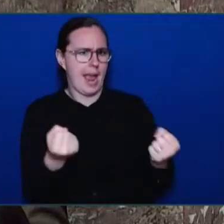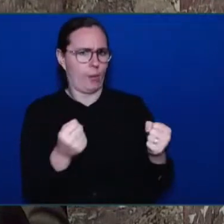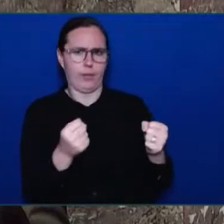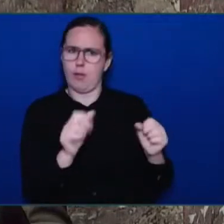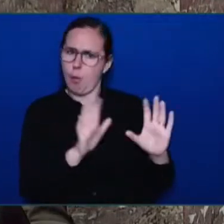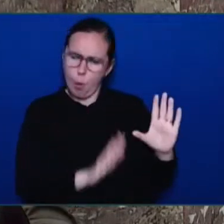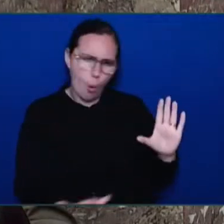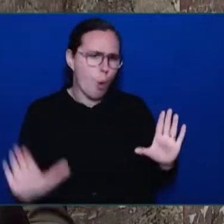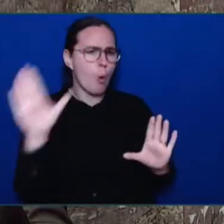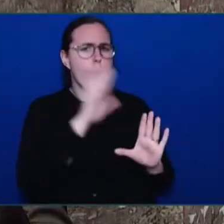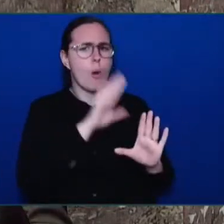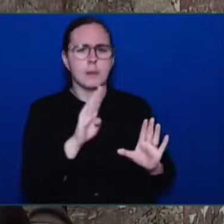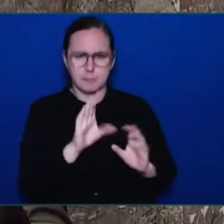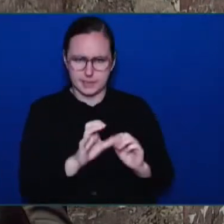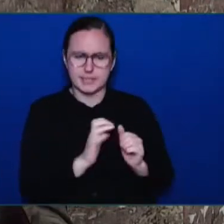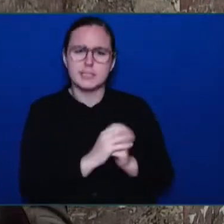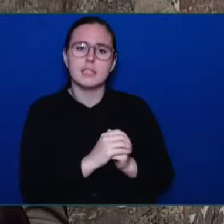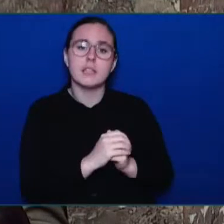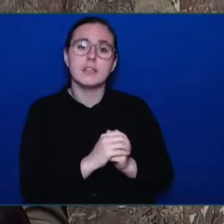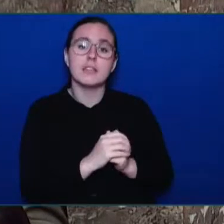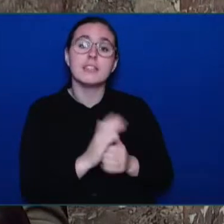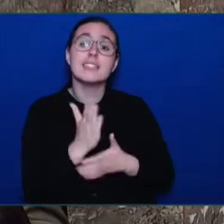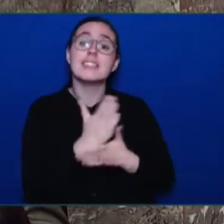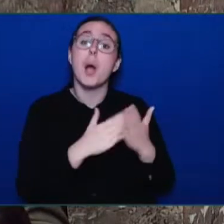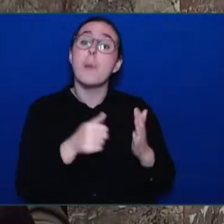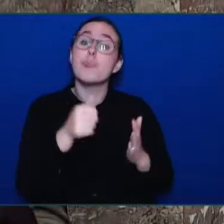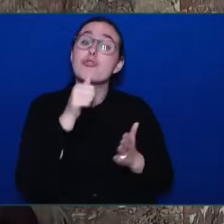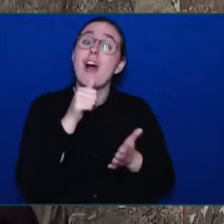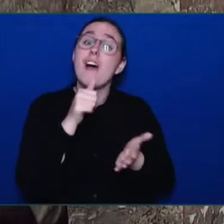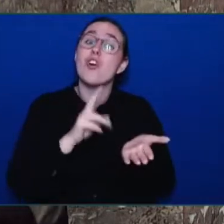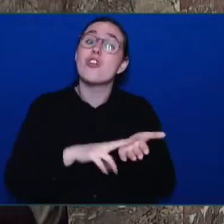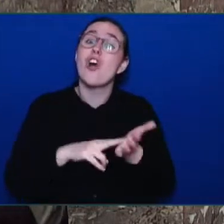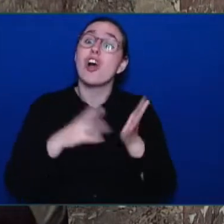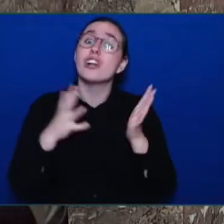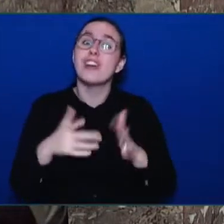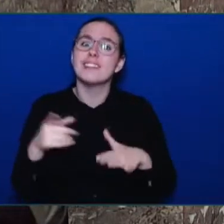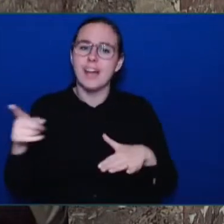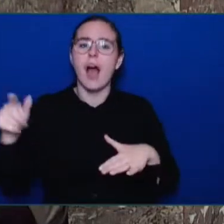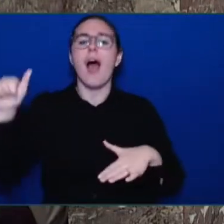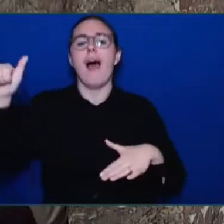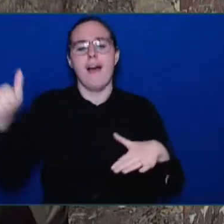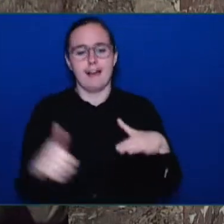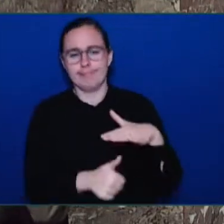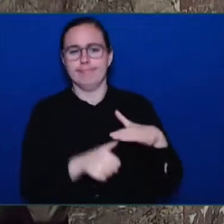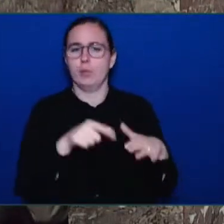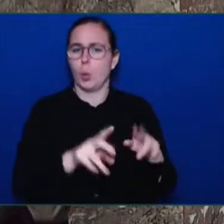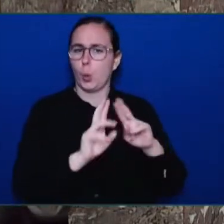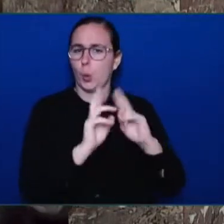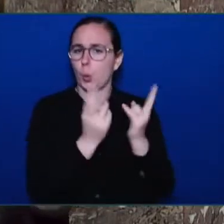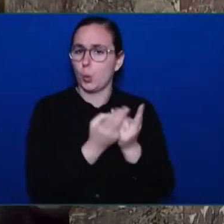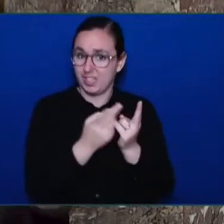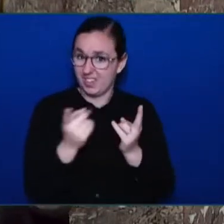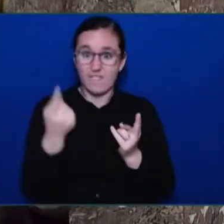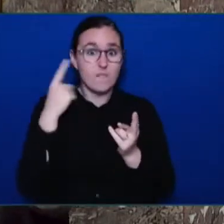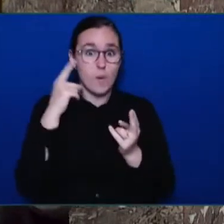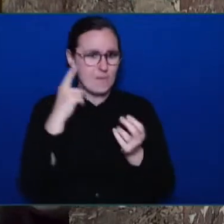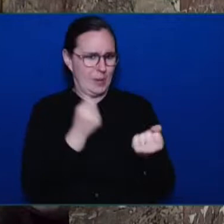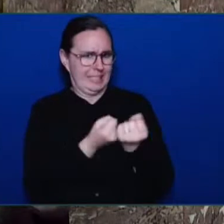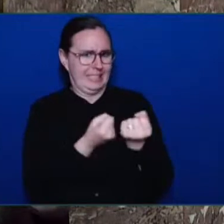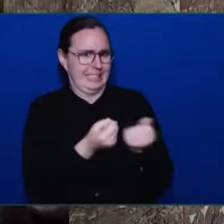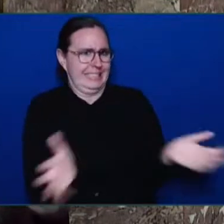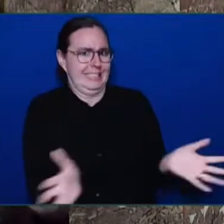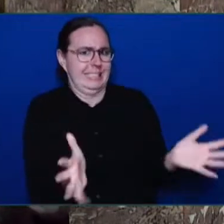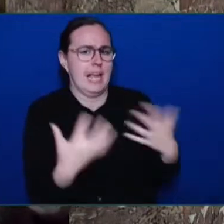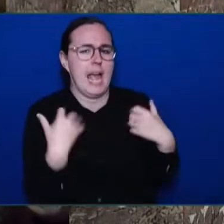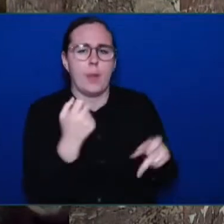contracts and actions to support public care in every way. This has included, in particular, Honourable Speaker, the purchase